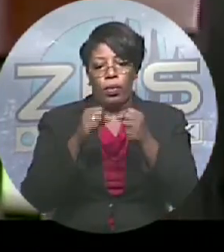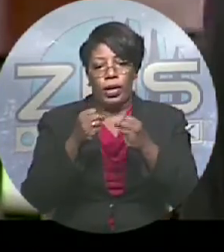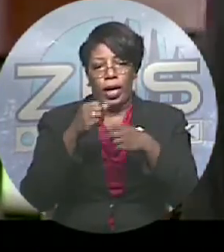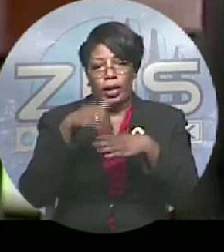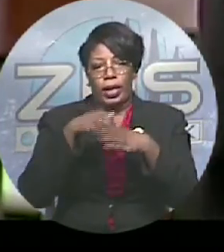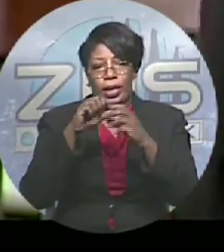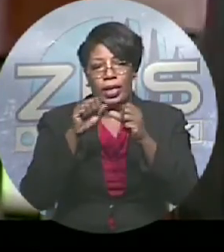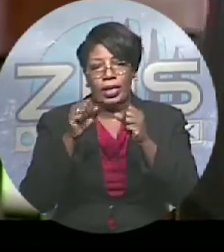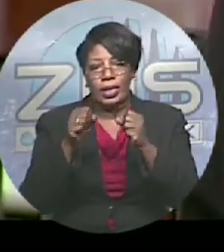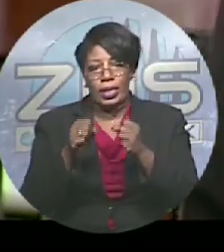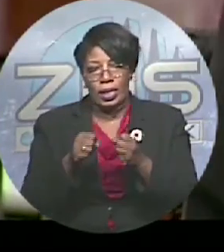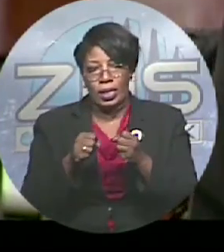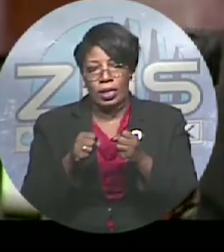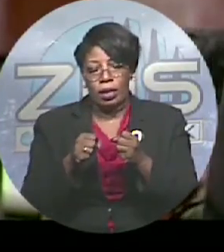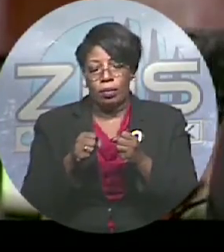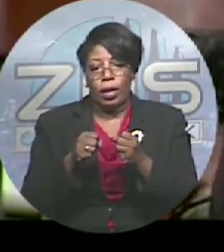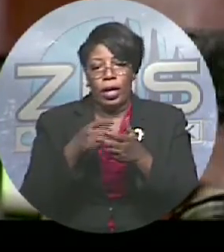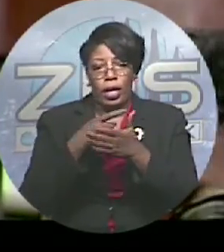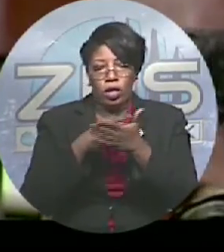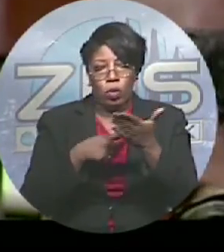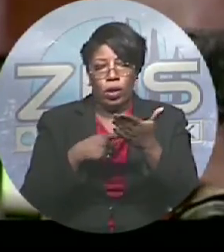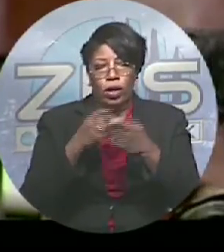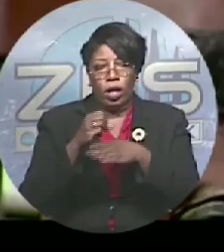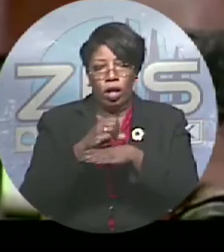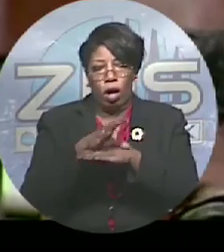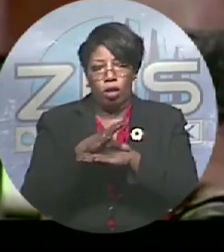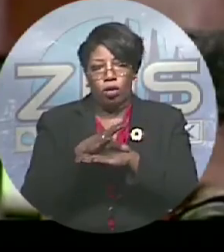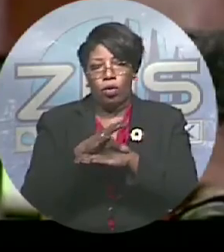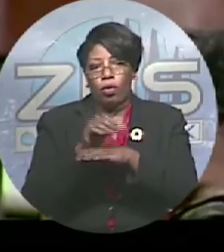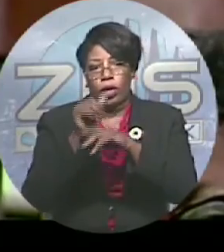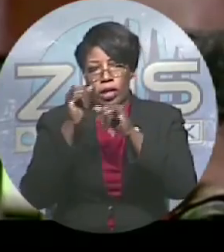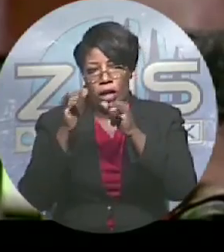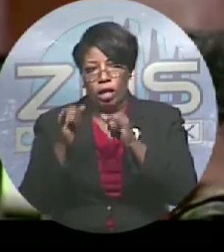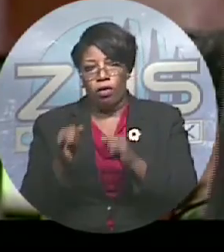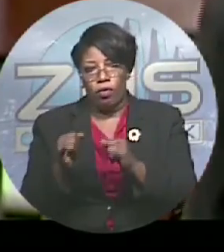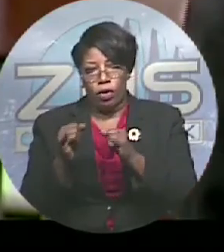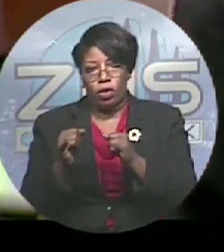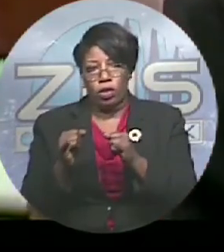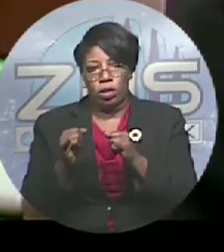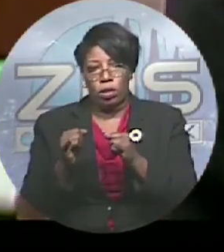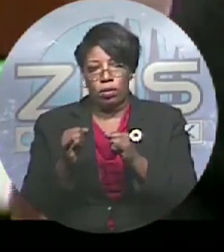it appears is what the counsel for these individuals is intent on doing.